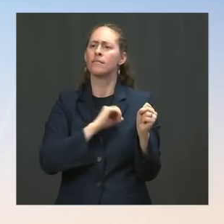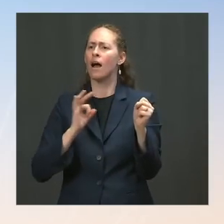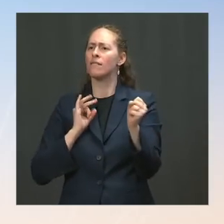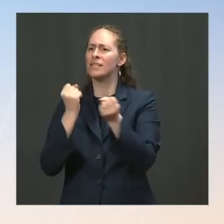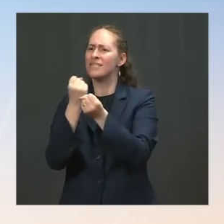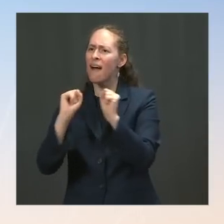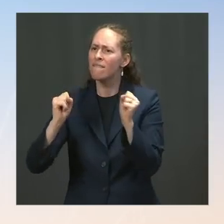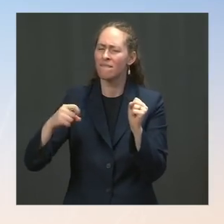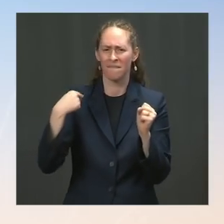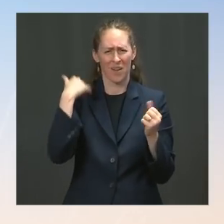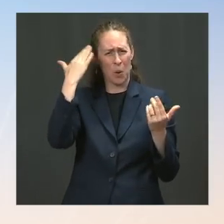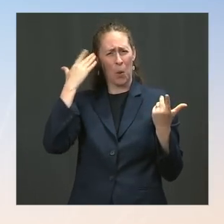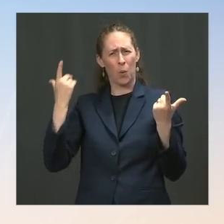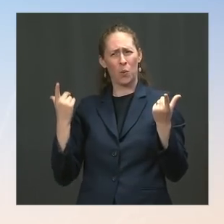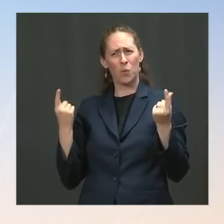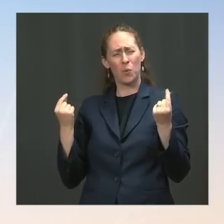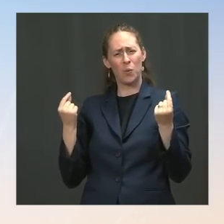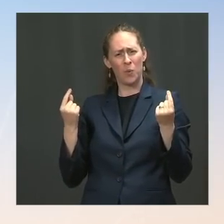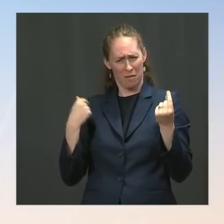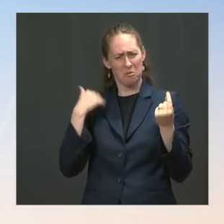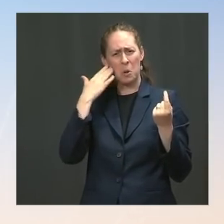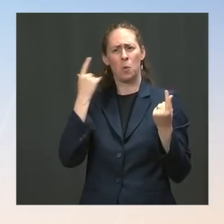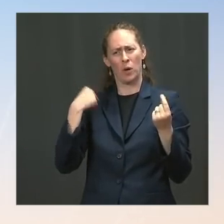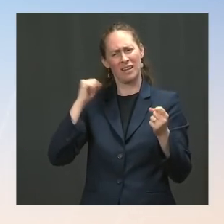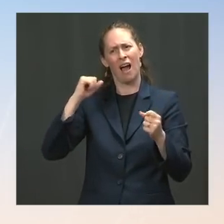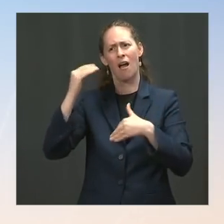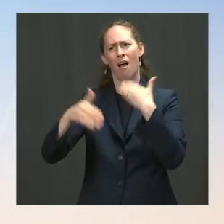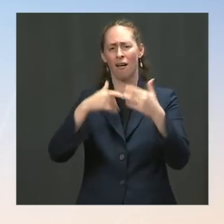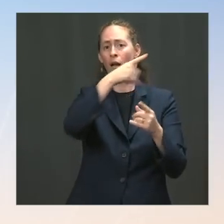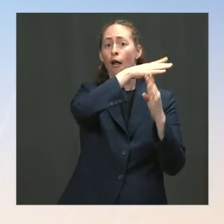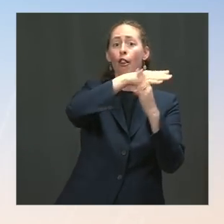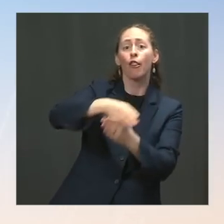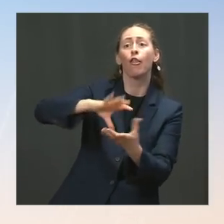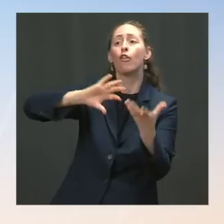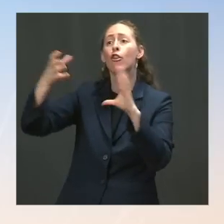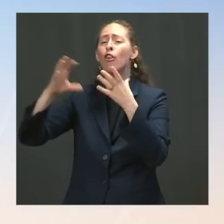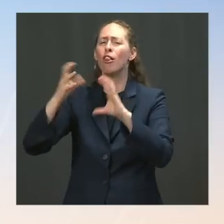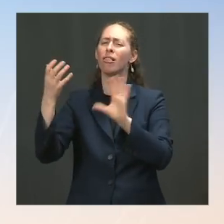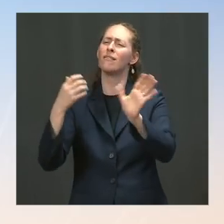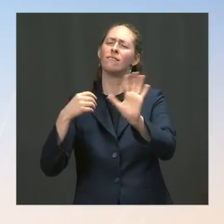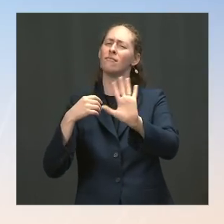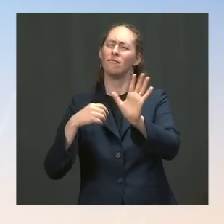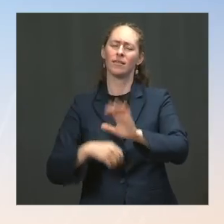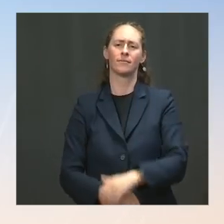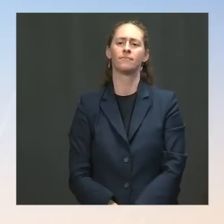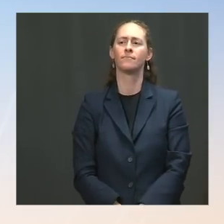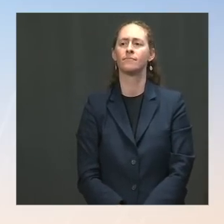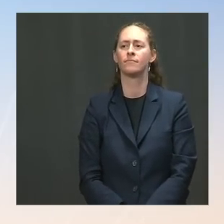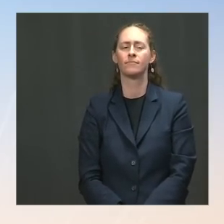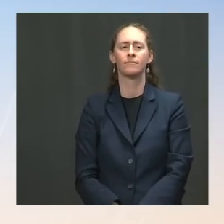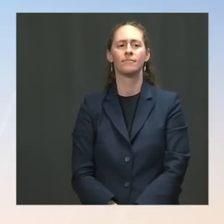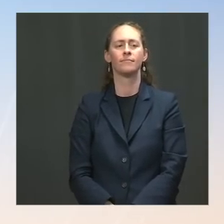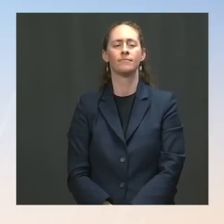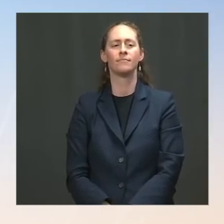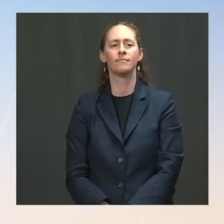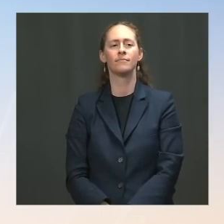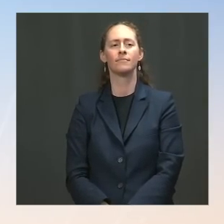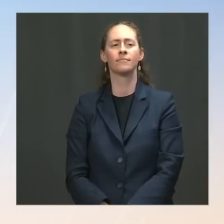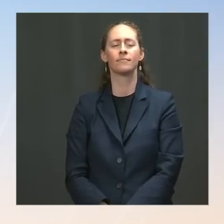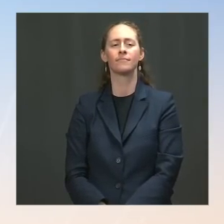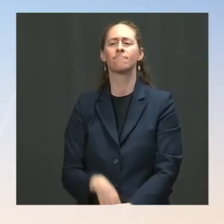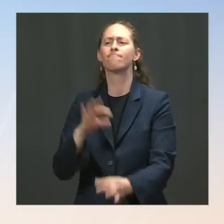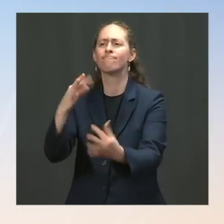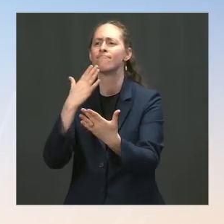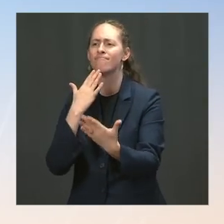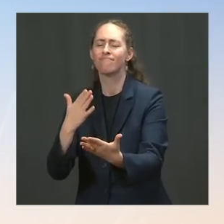systems doing policies that they know work for students and staff. Will there be repercussions? Francesca, go ahead. Thank you. Hi. Thank